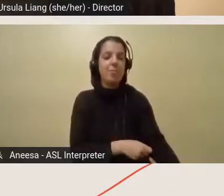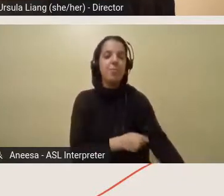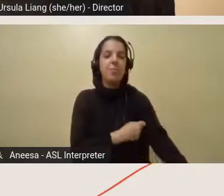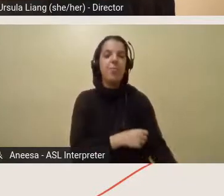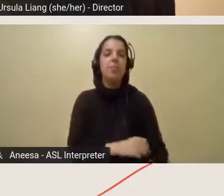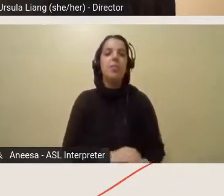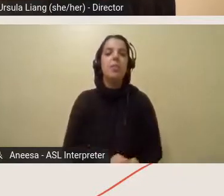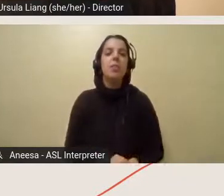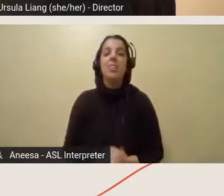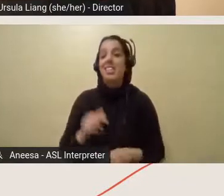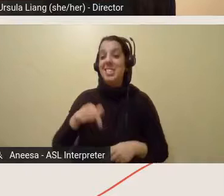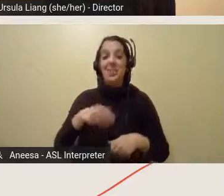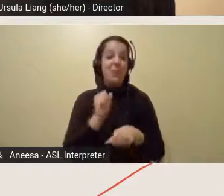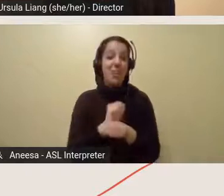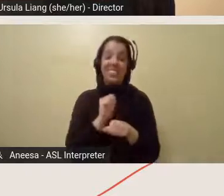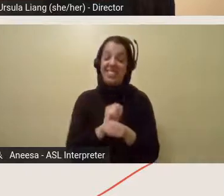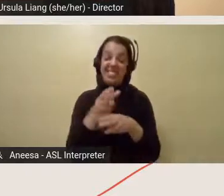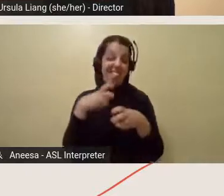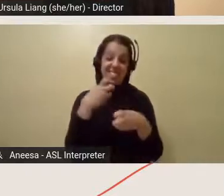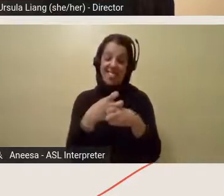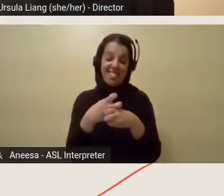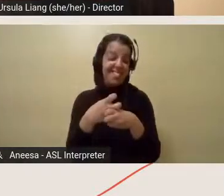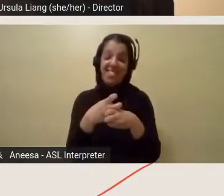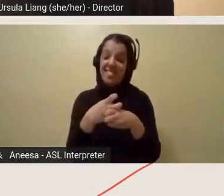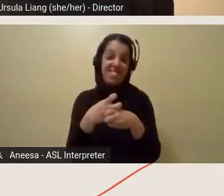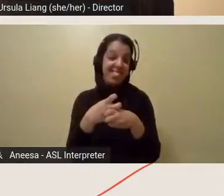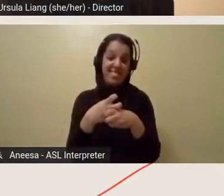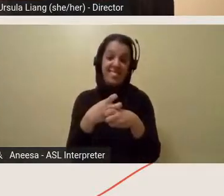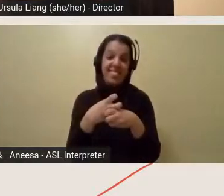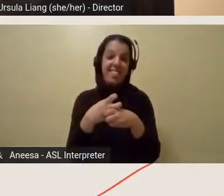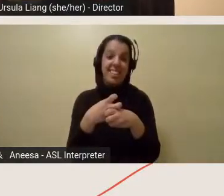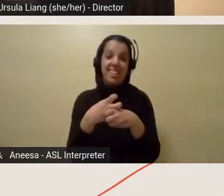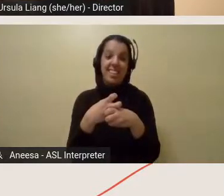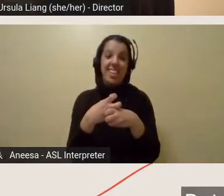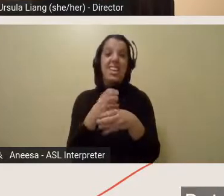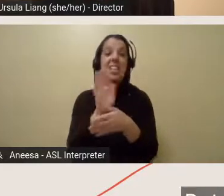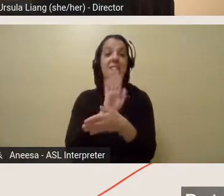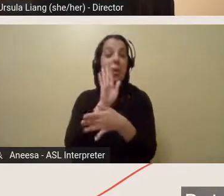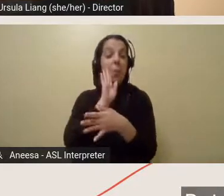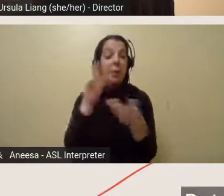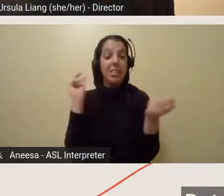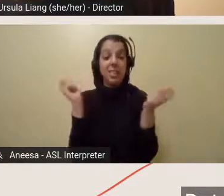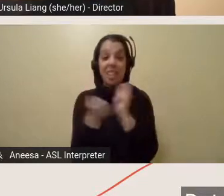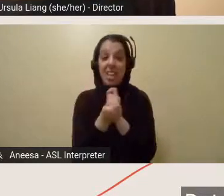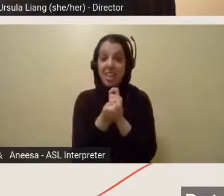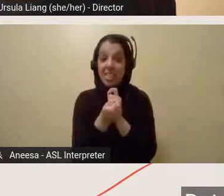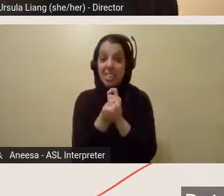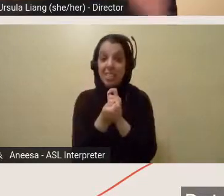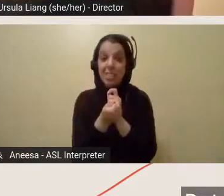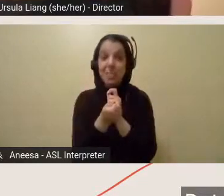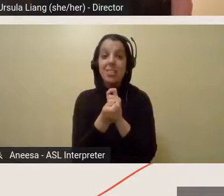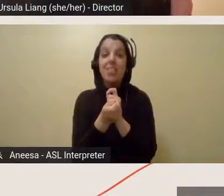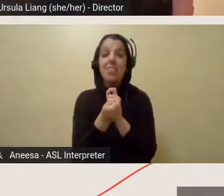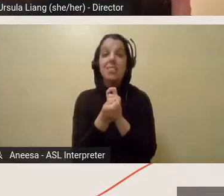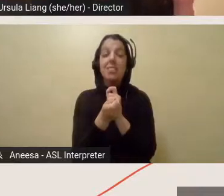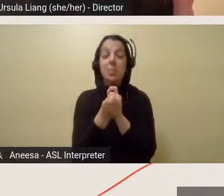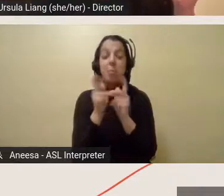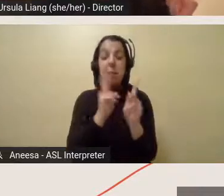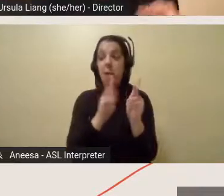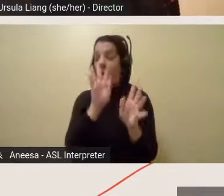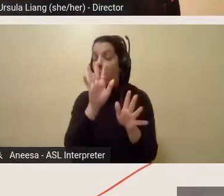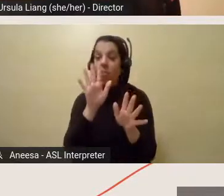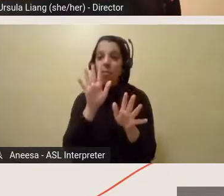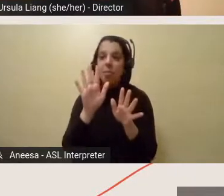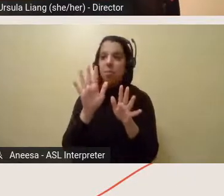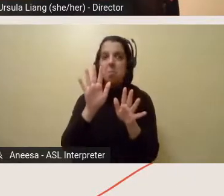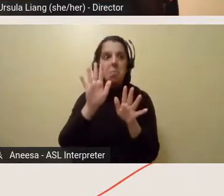this is like really difficult work, and it's not stuff that the film is going to change. But if we can sort of begin to shift people's like points of